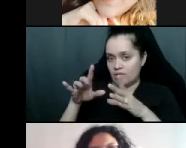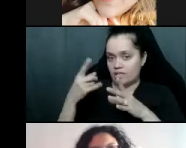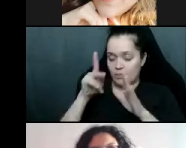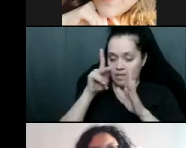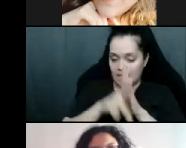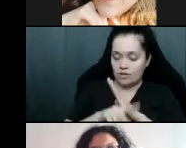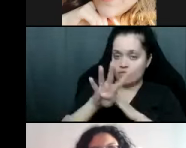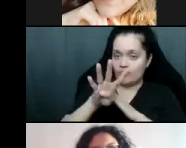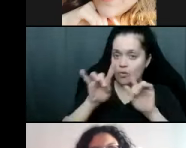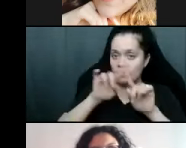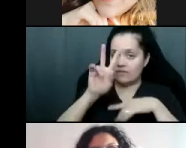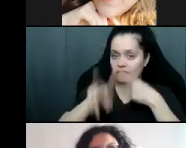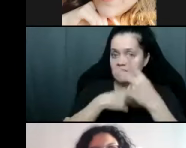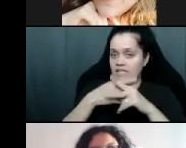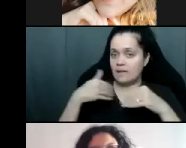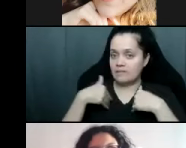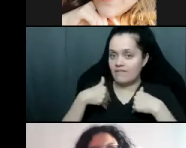4 different animals,